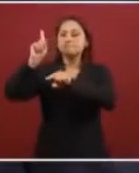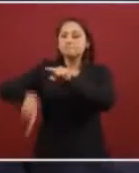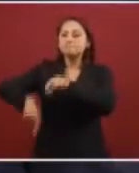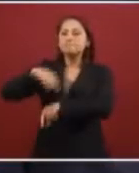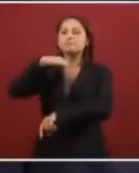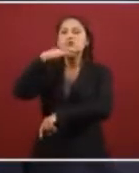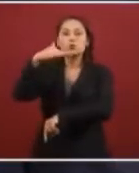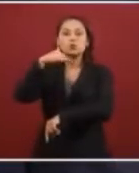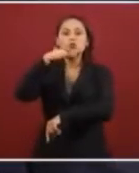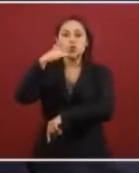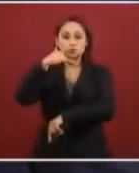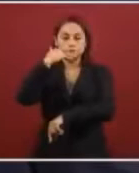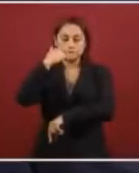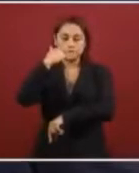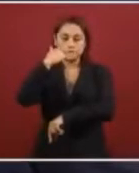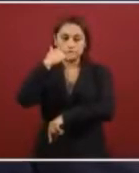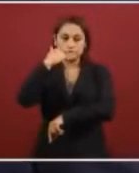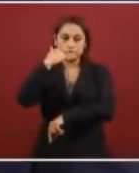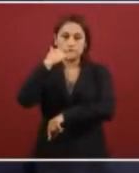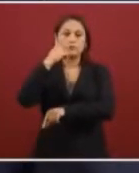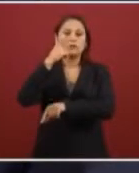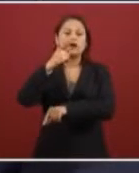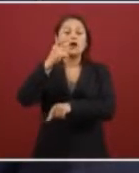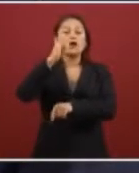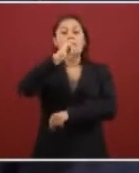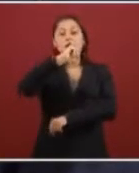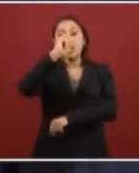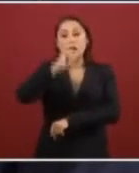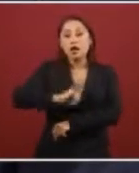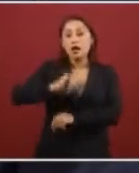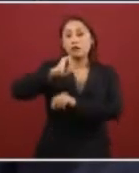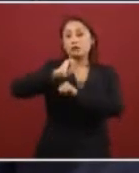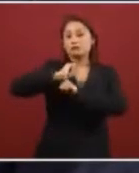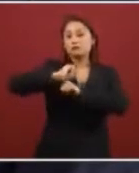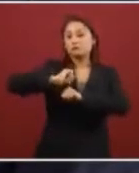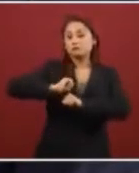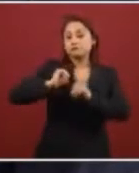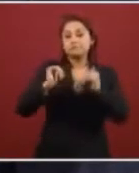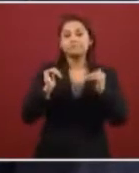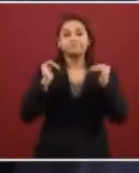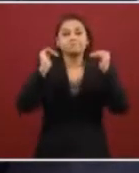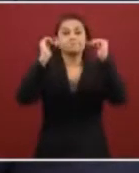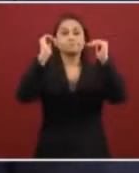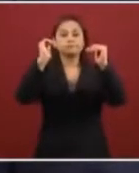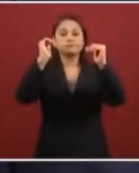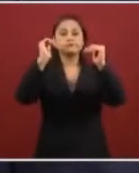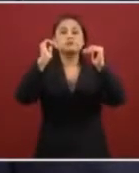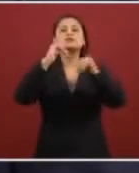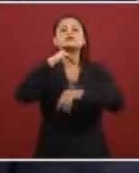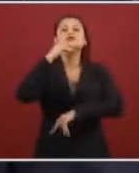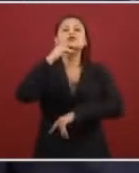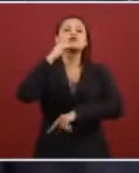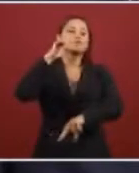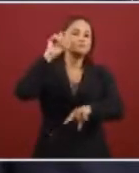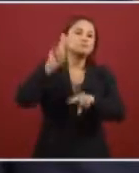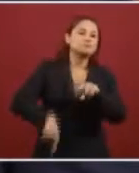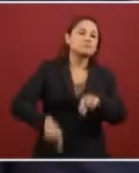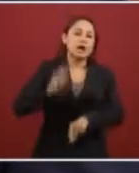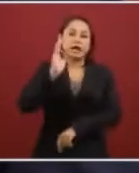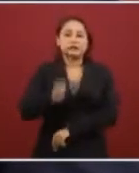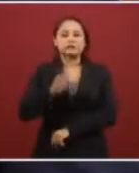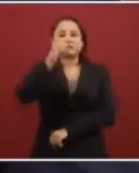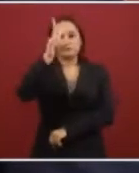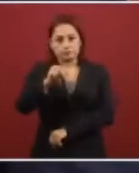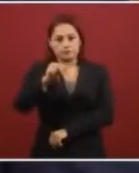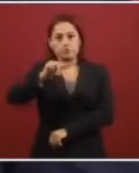not to permit corruption arriba, above, para que no haya corrupción so that there not be corruption en ningún